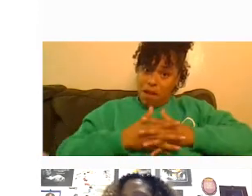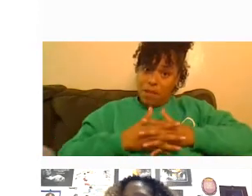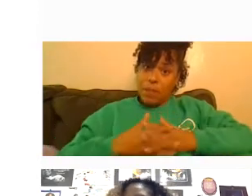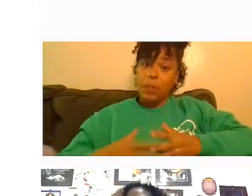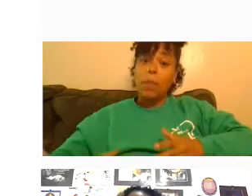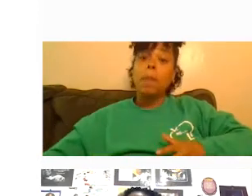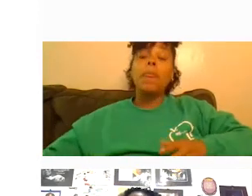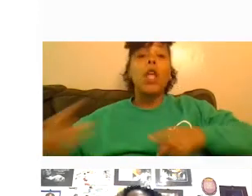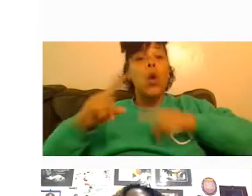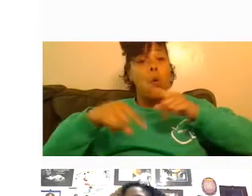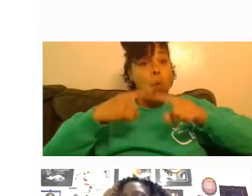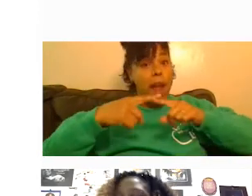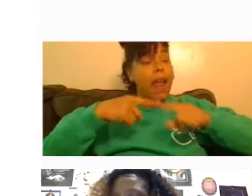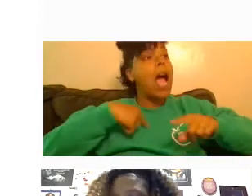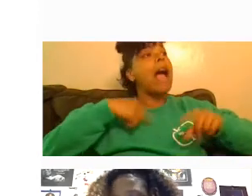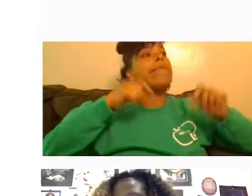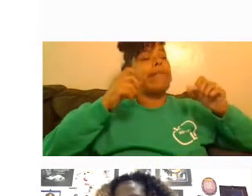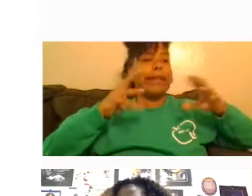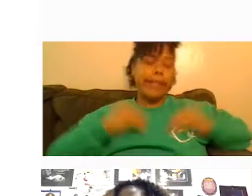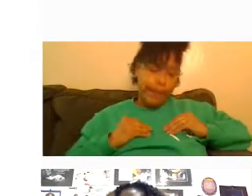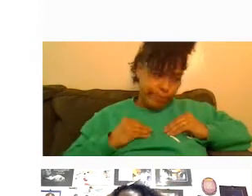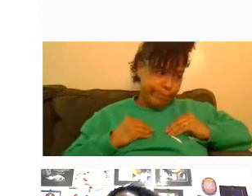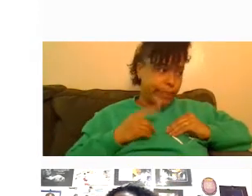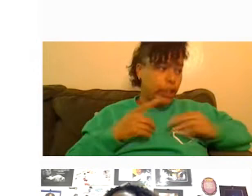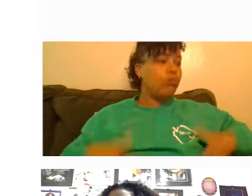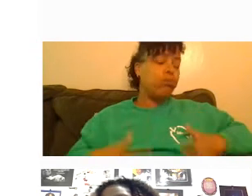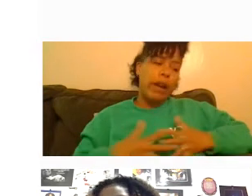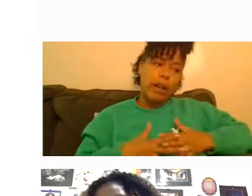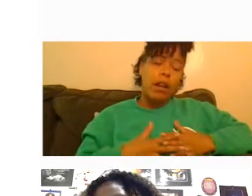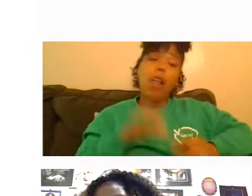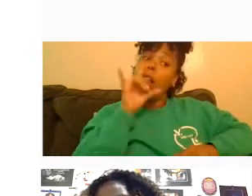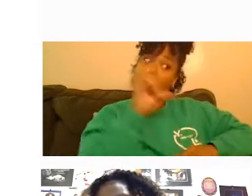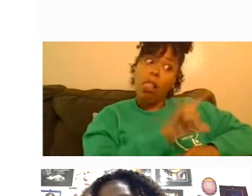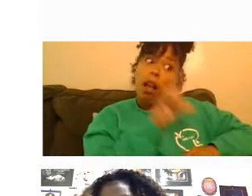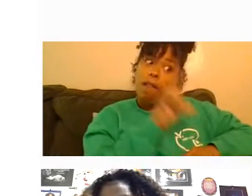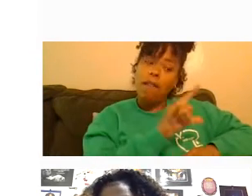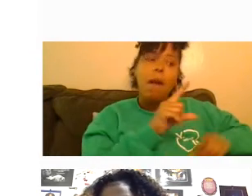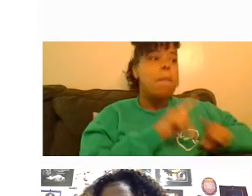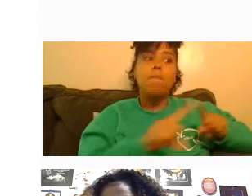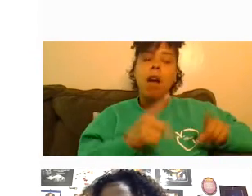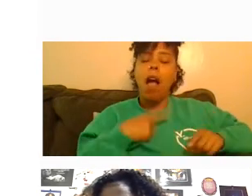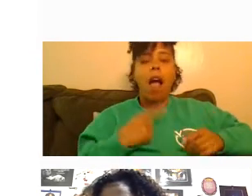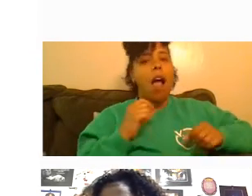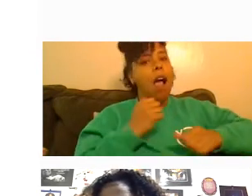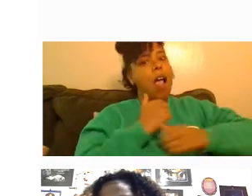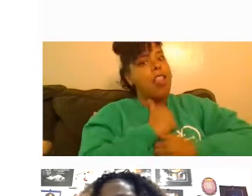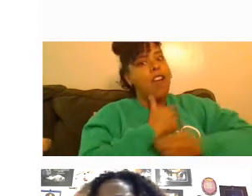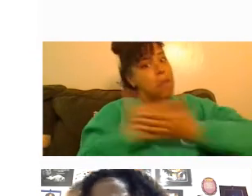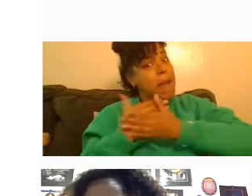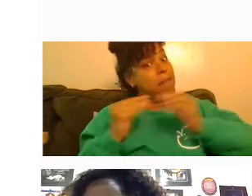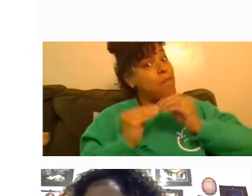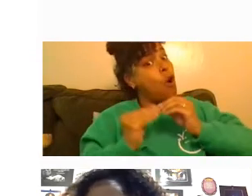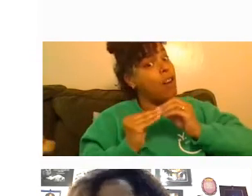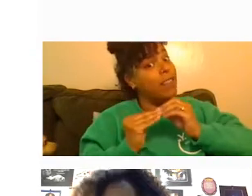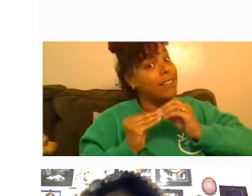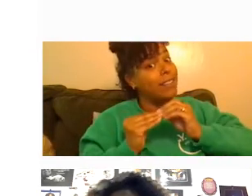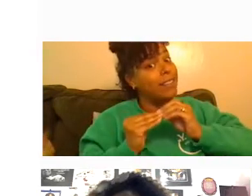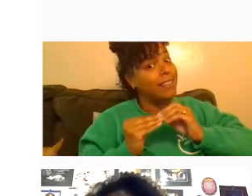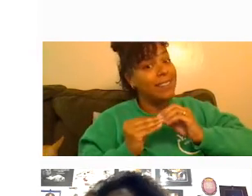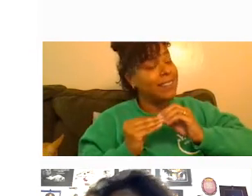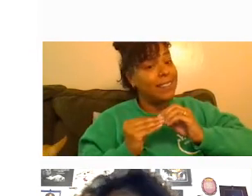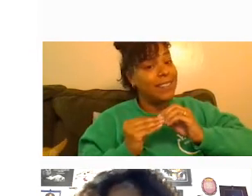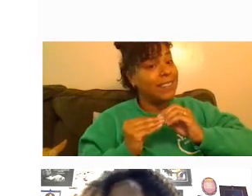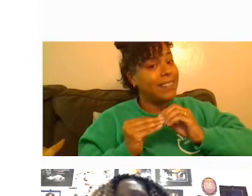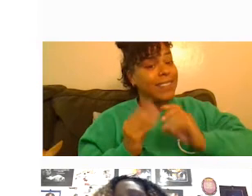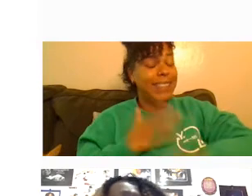she was pregnant, I love my daughter, but I love that baby more. That's my sunshine. More right now.